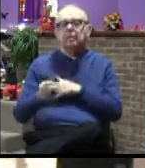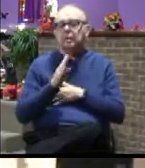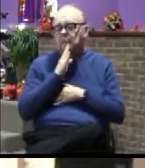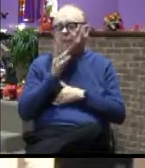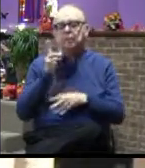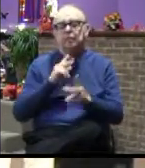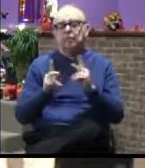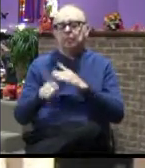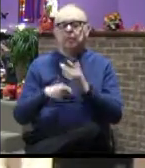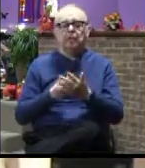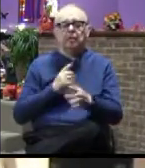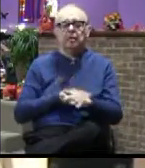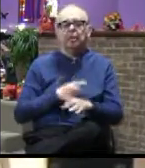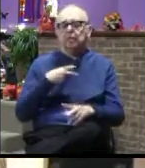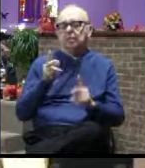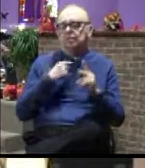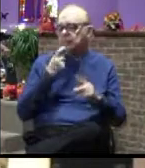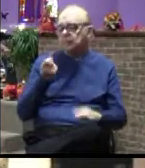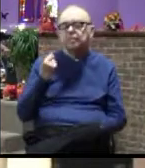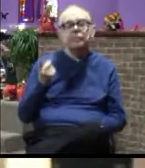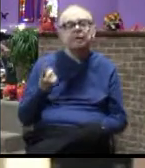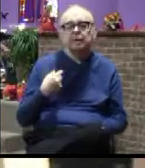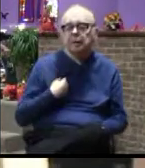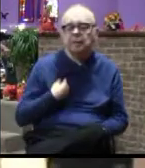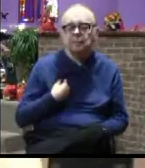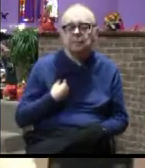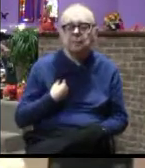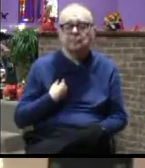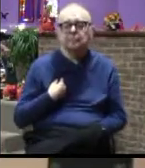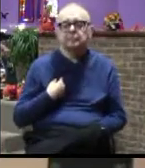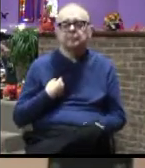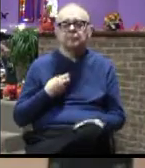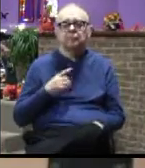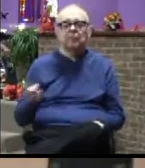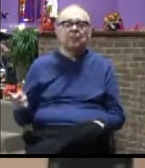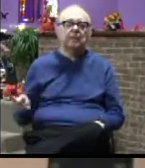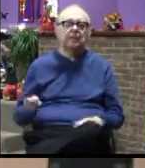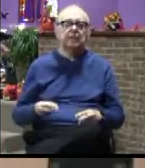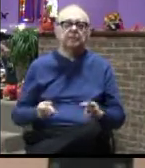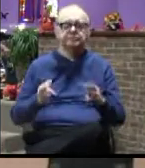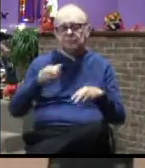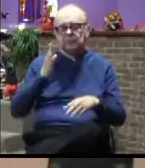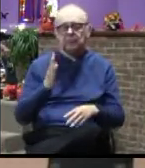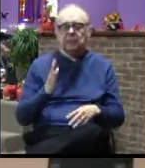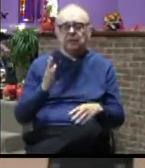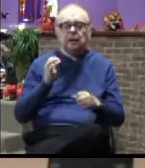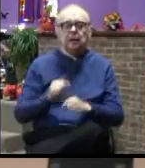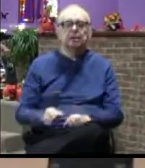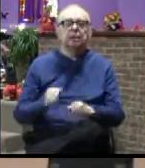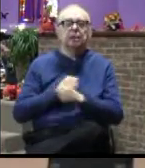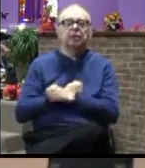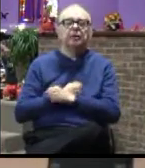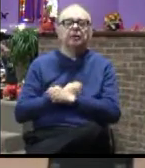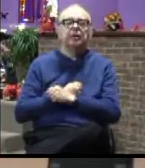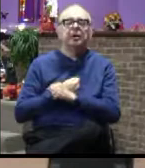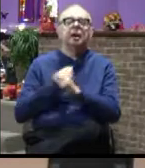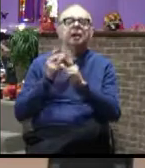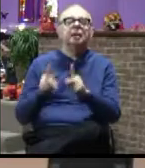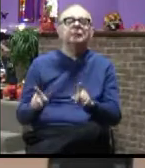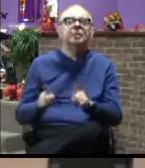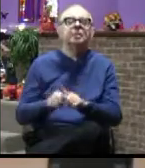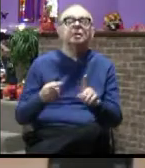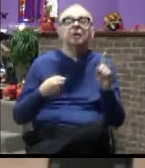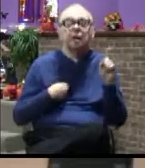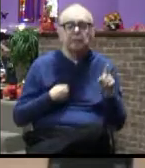I talk to people all the time, and I hear people say, well, you don't understand. There's no way that God can love anyone like